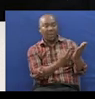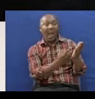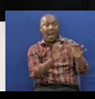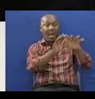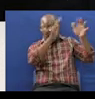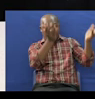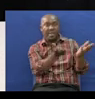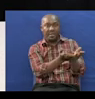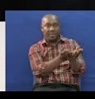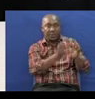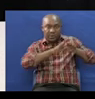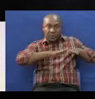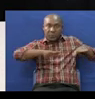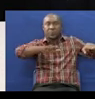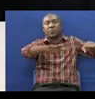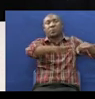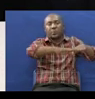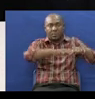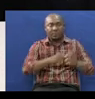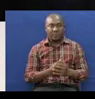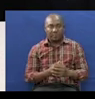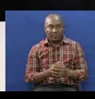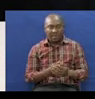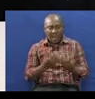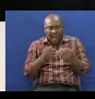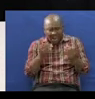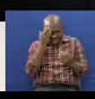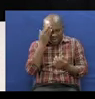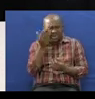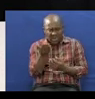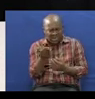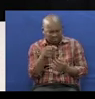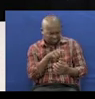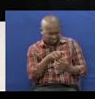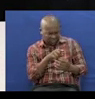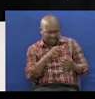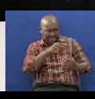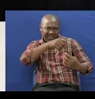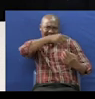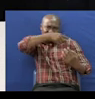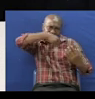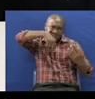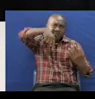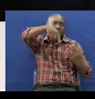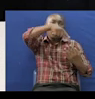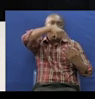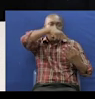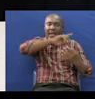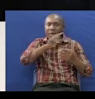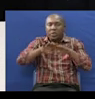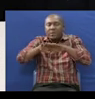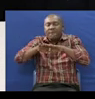Yeah, we have the evidences for the shape of the Earth. How can we know that the Earth is a